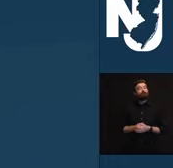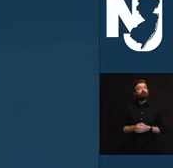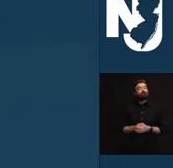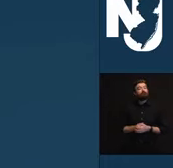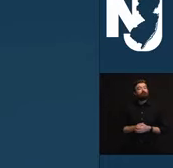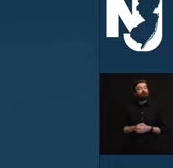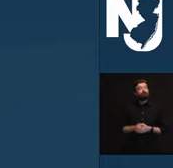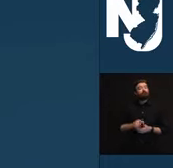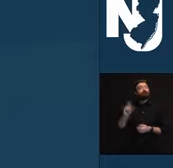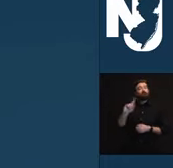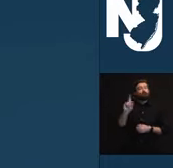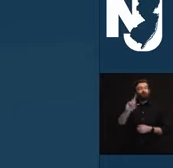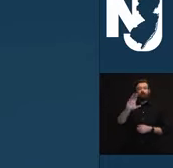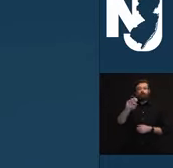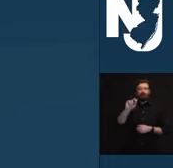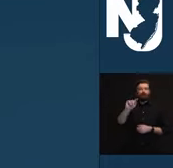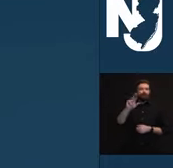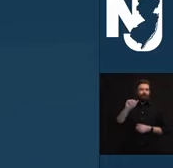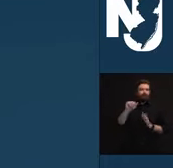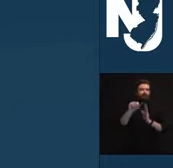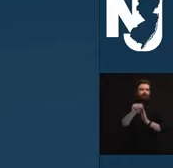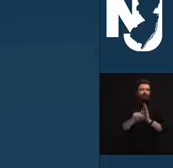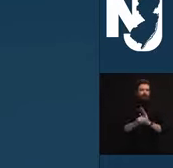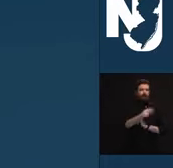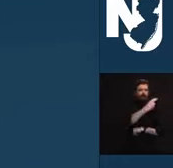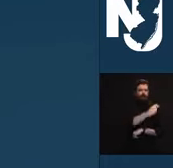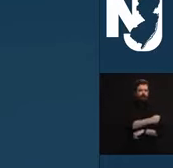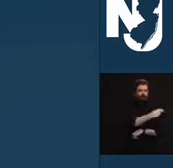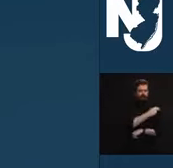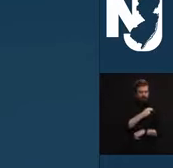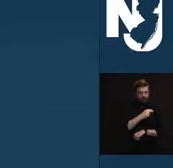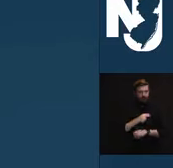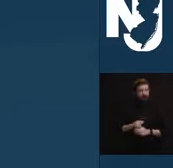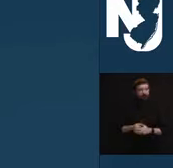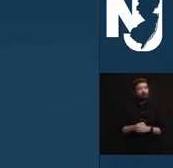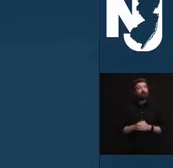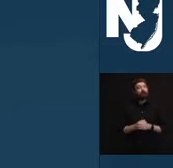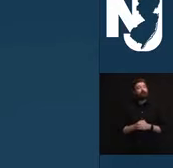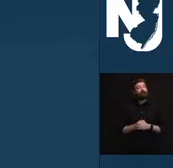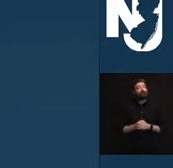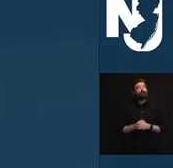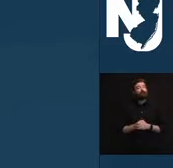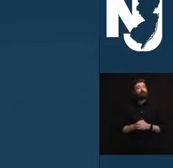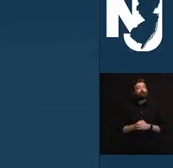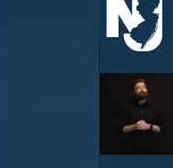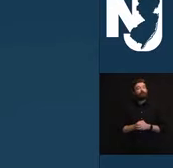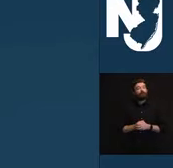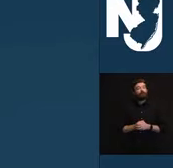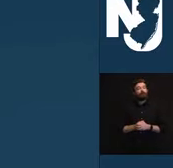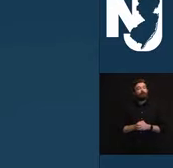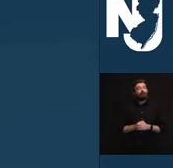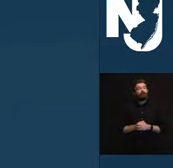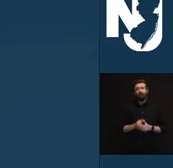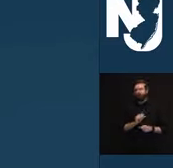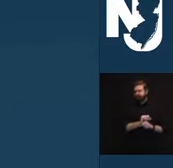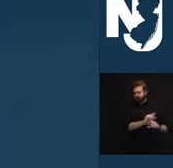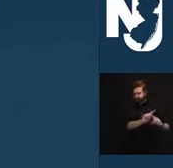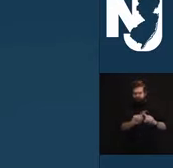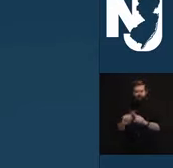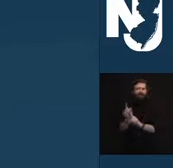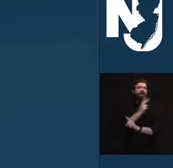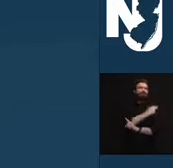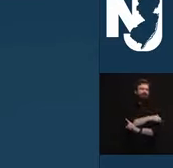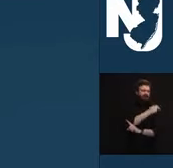own pediatric office, she remained on staff for several other regional hospitals. When she put her days of seeing